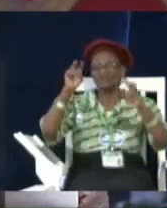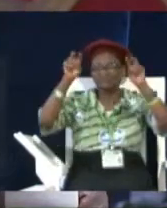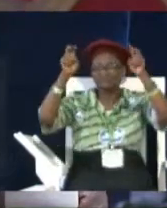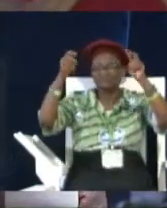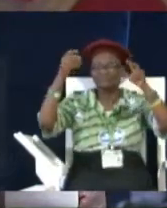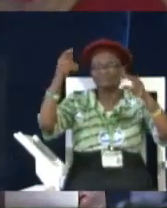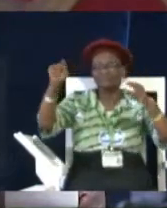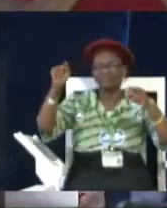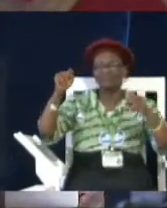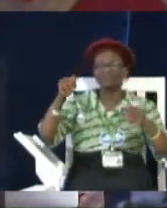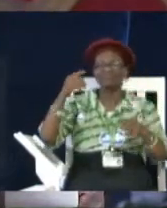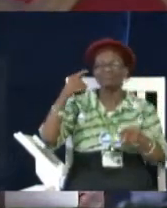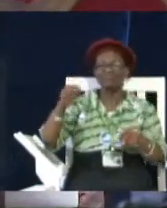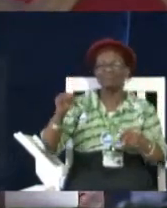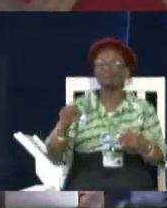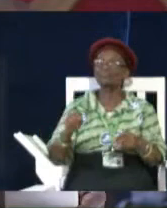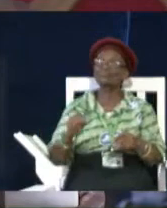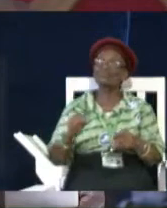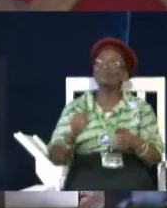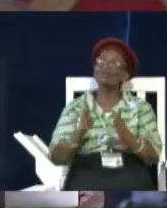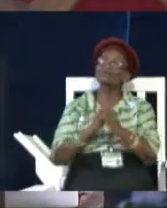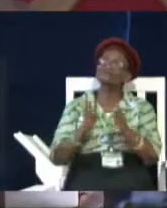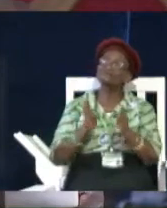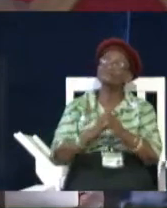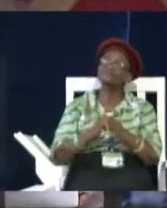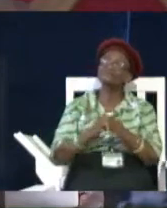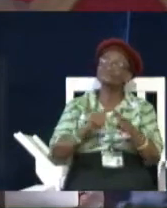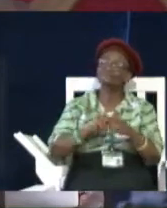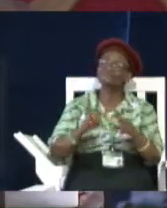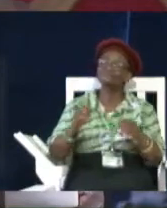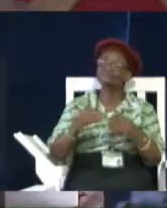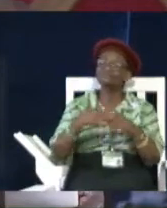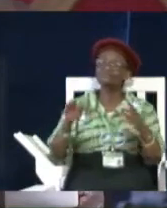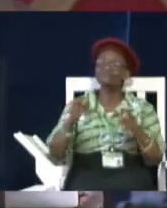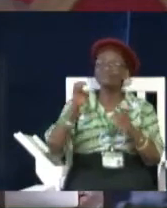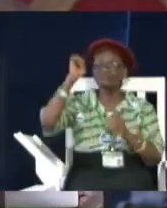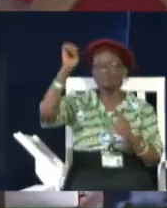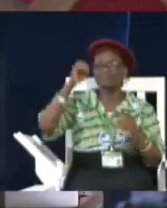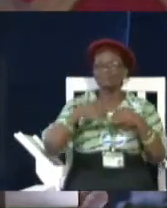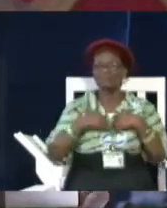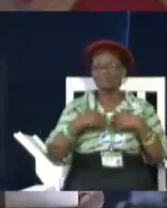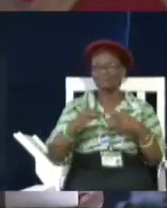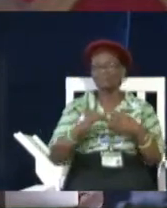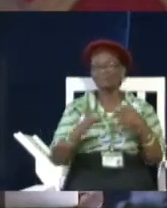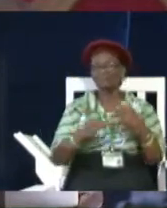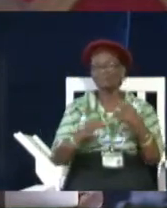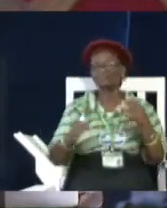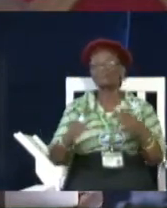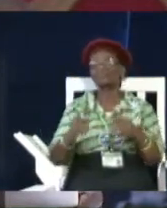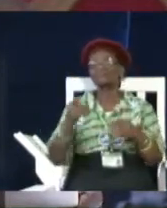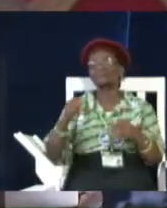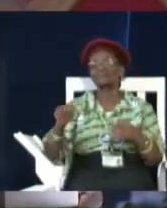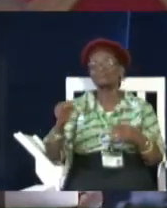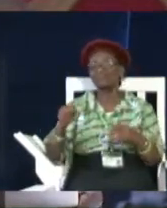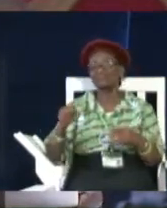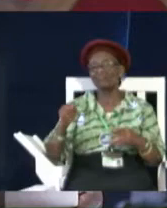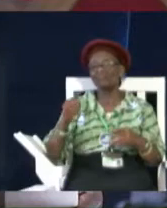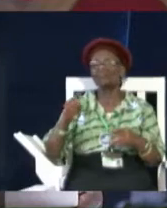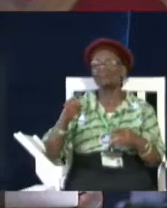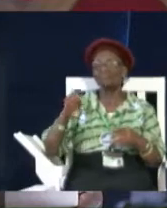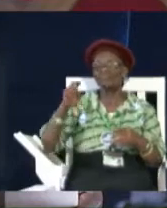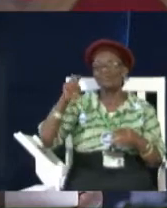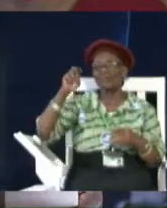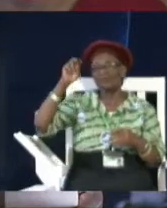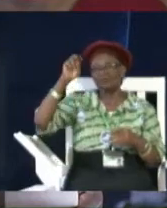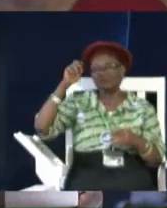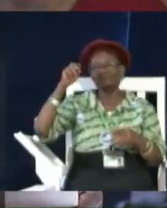And then after he has chosen the theme, he dictates the talks